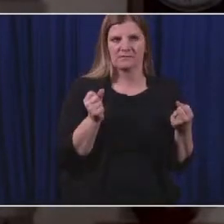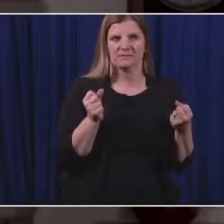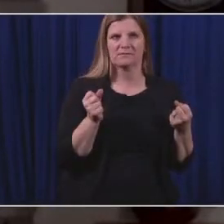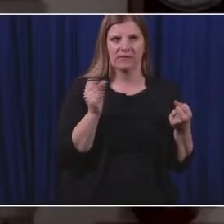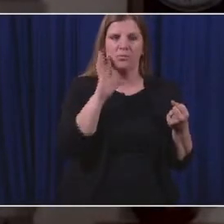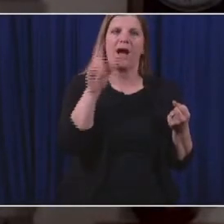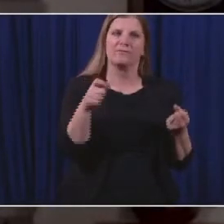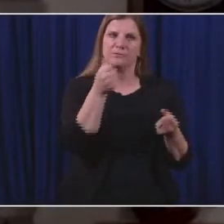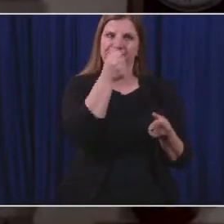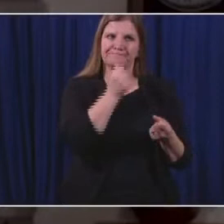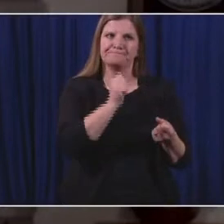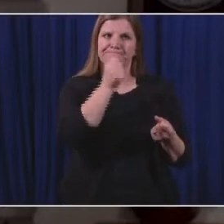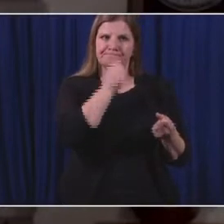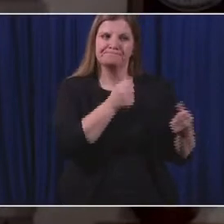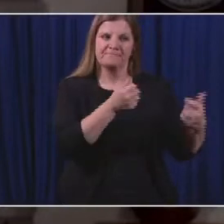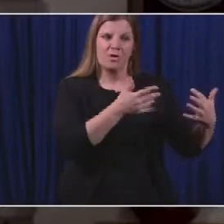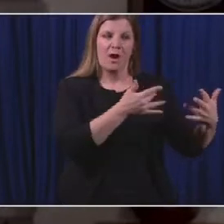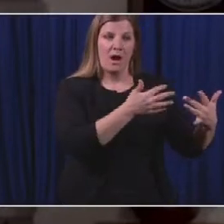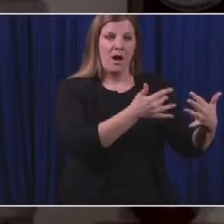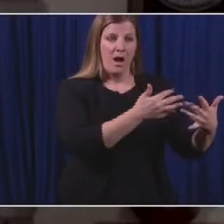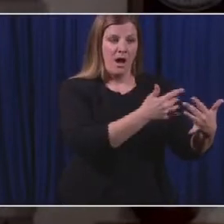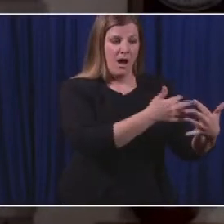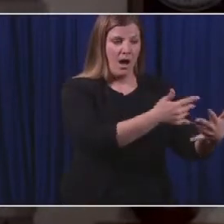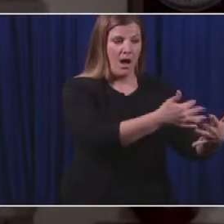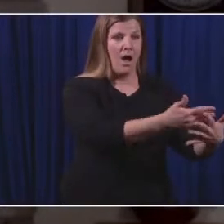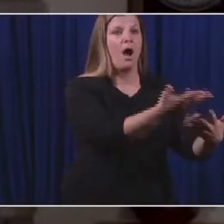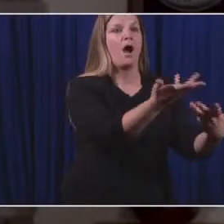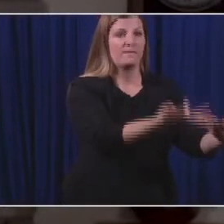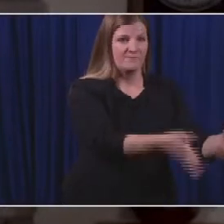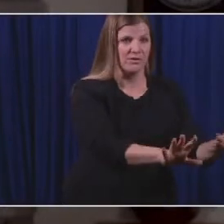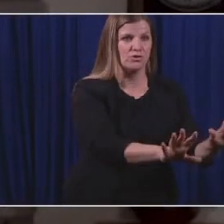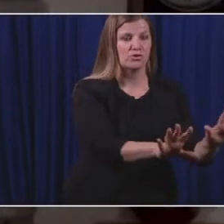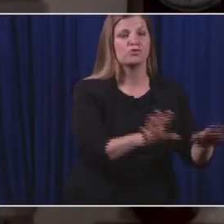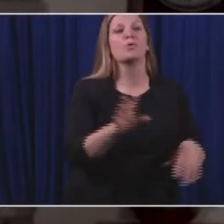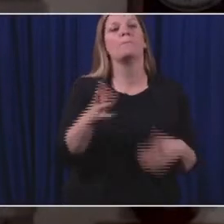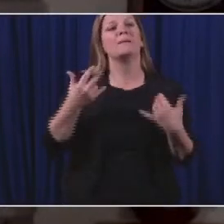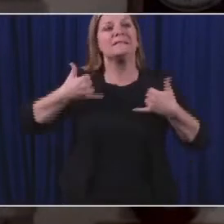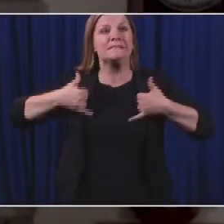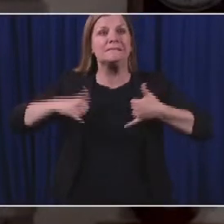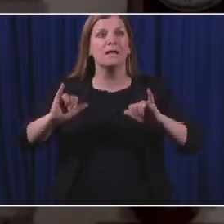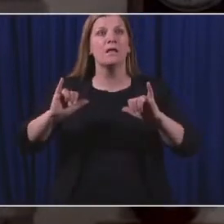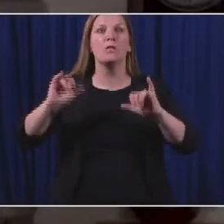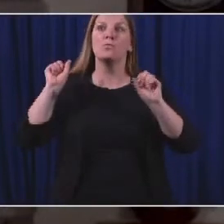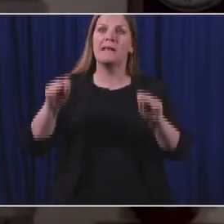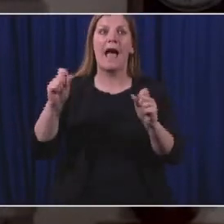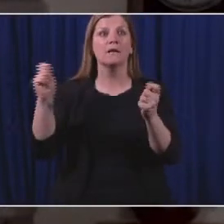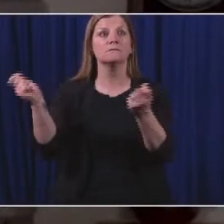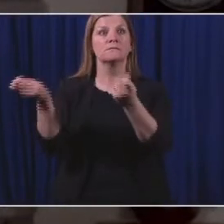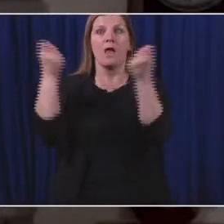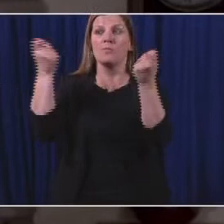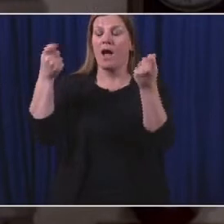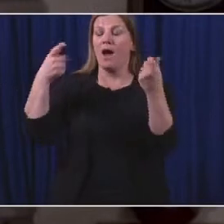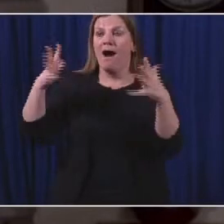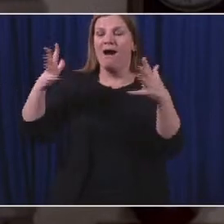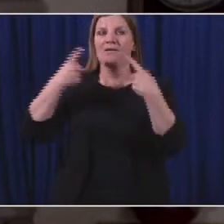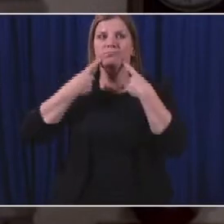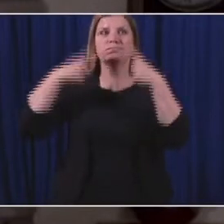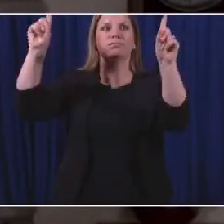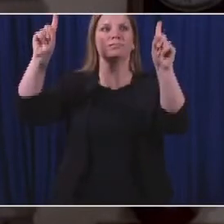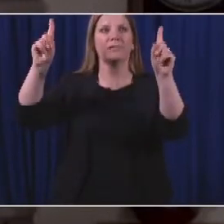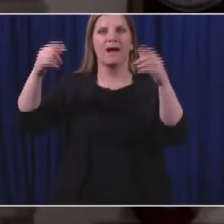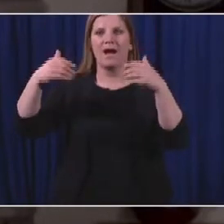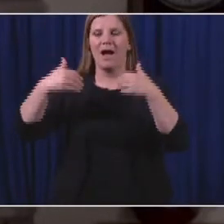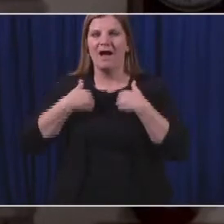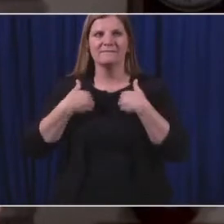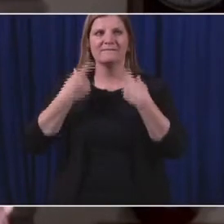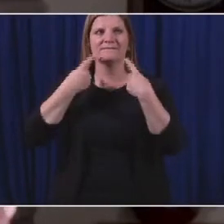of the facts. You can be happy for this and celebrate this as we should, but also realize that it's going to take a while before